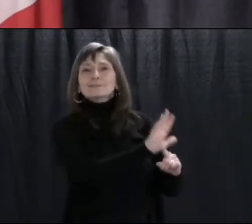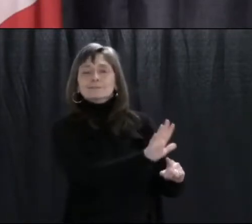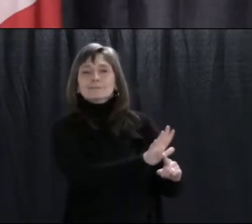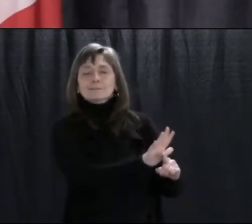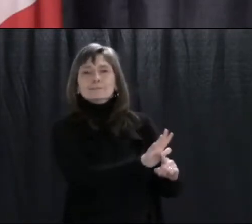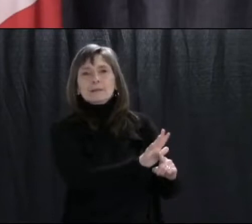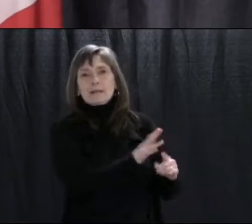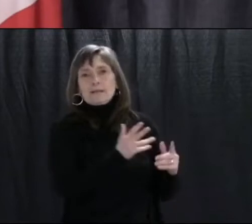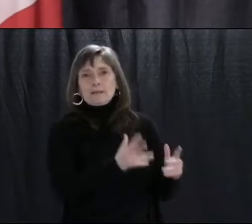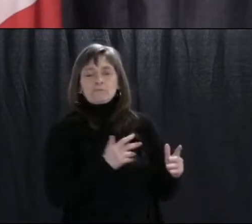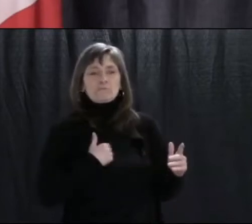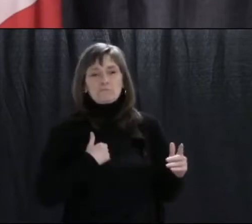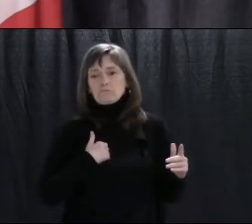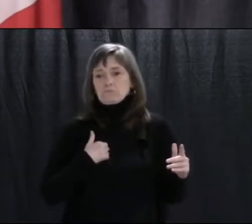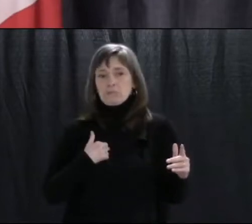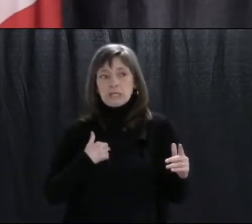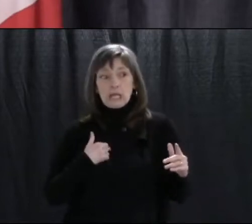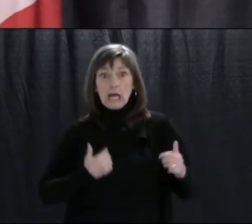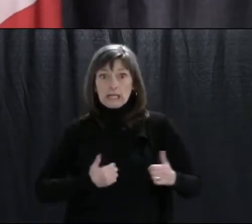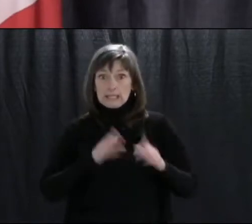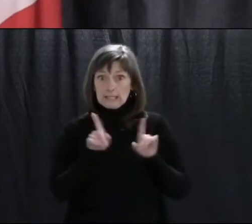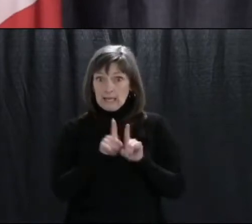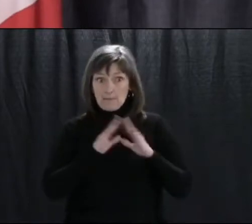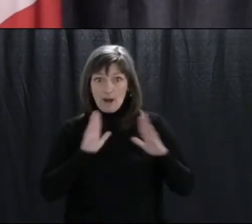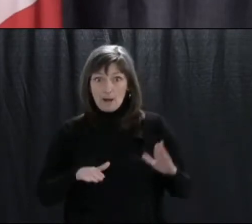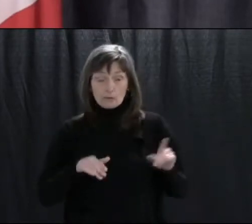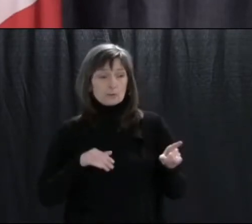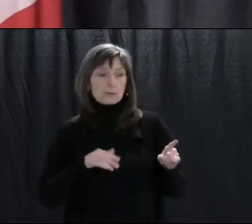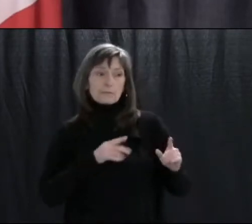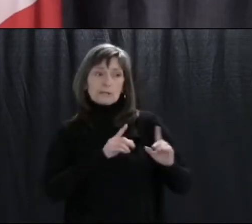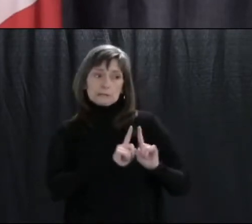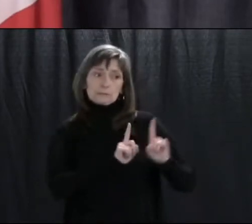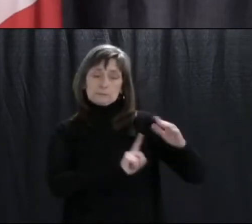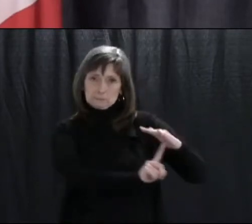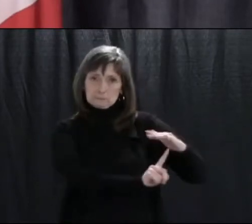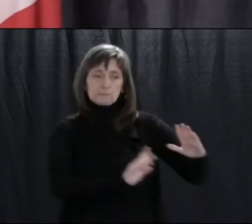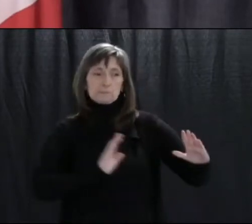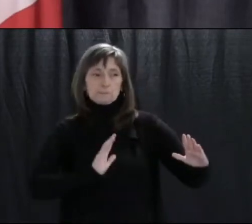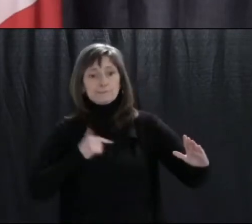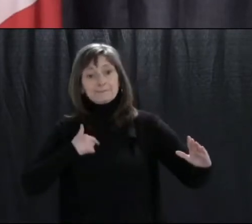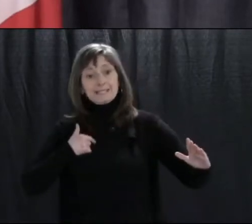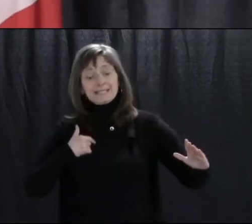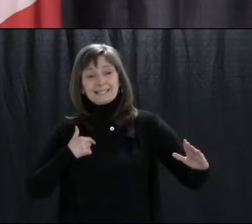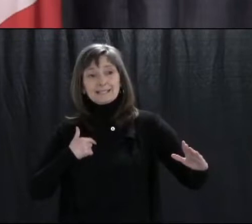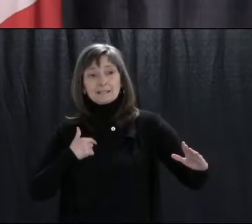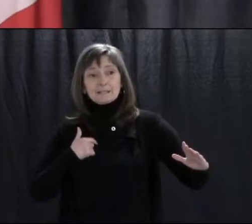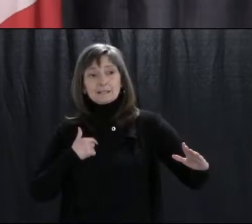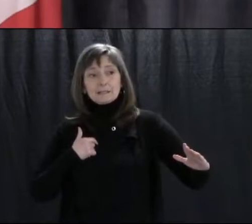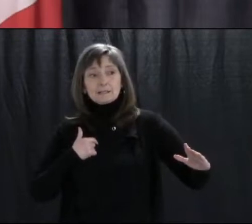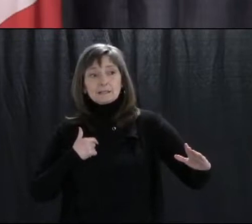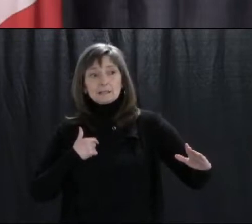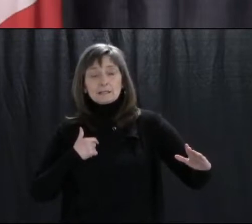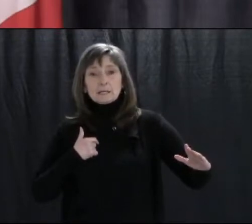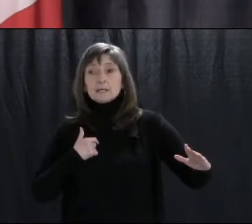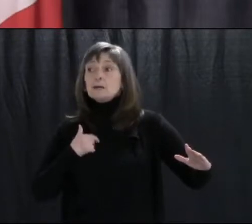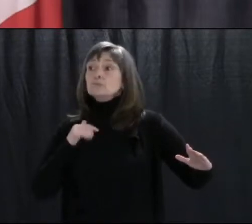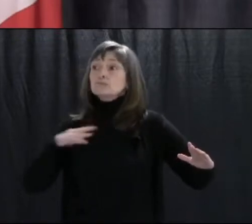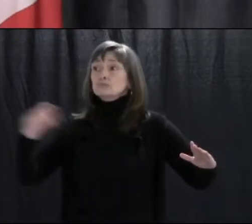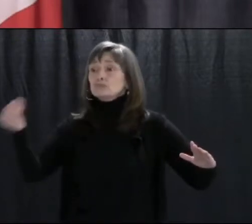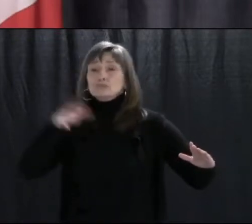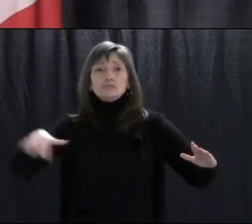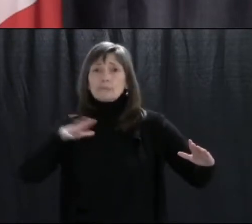that person, and the risk for transmission is highest when that person becomes